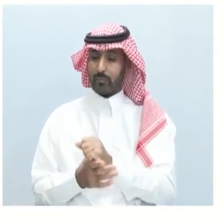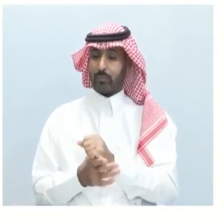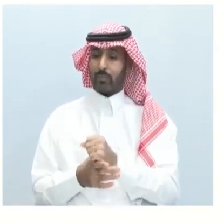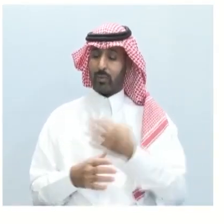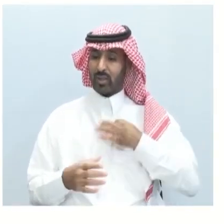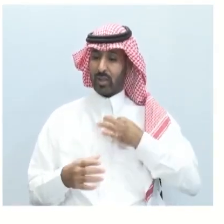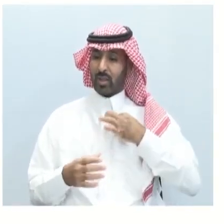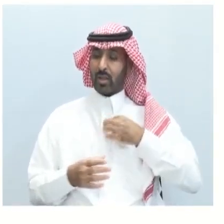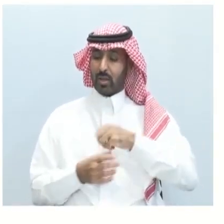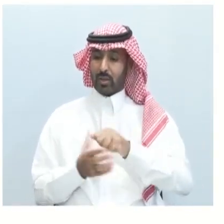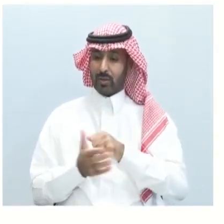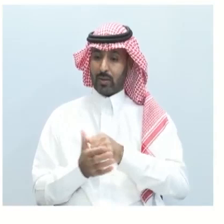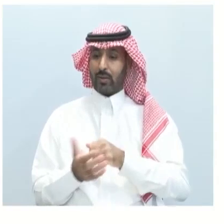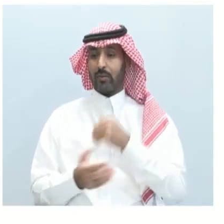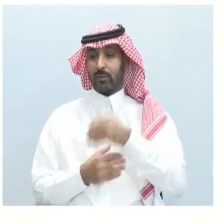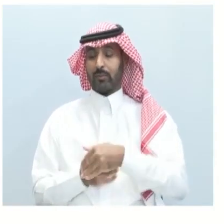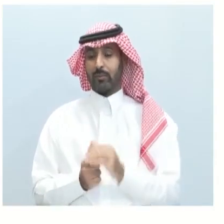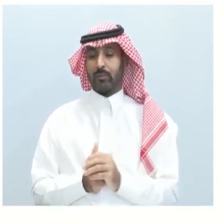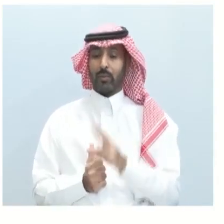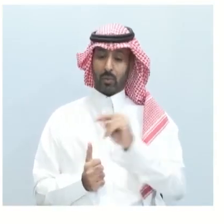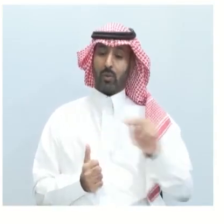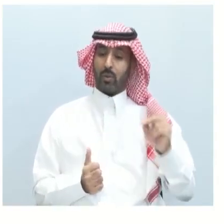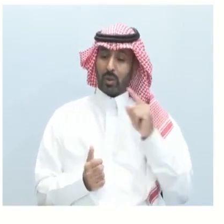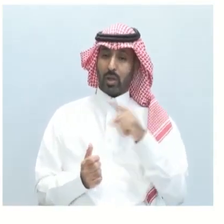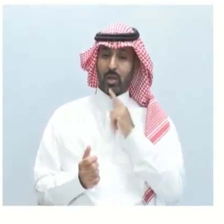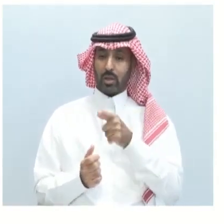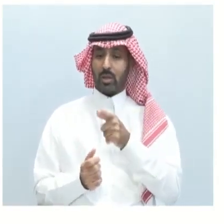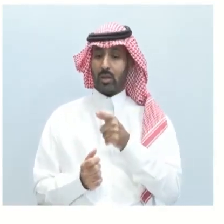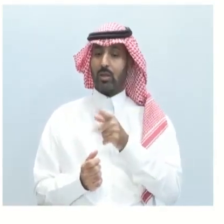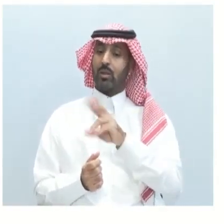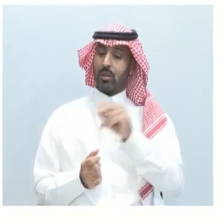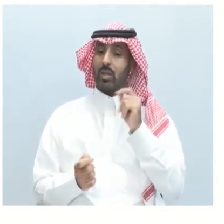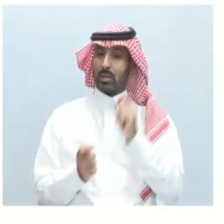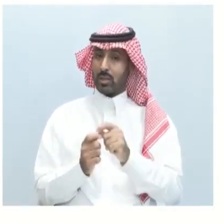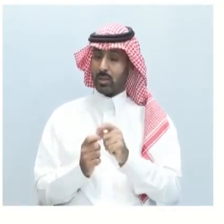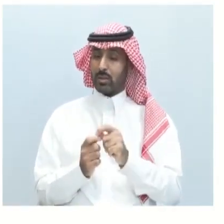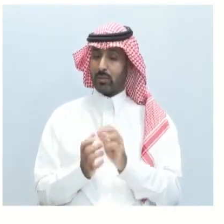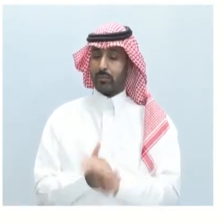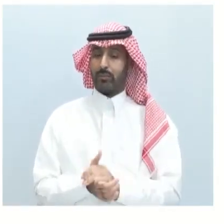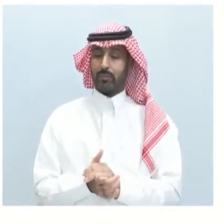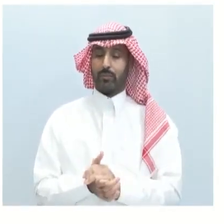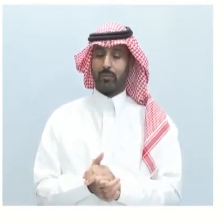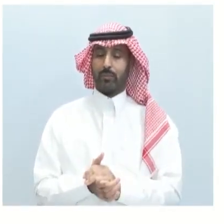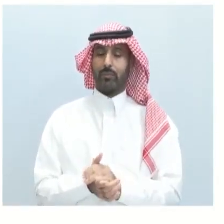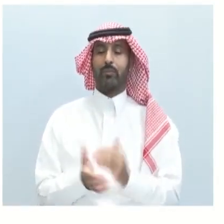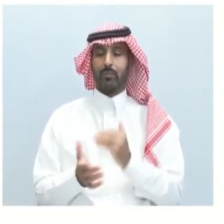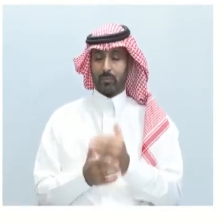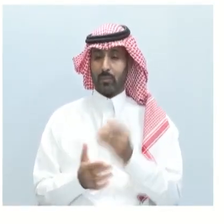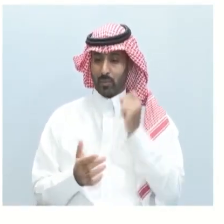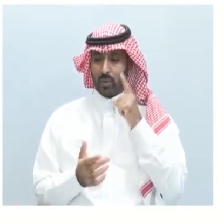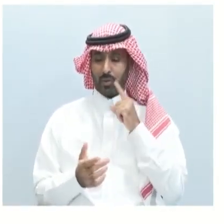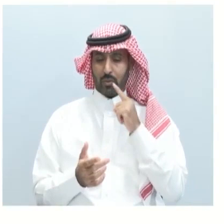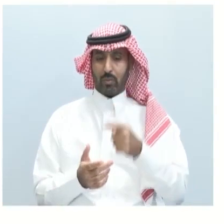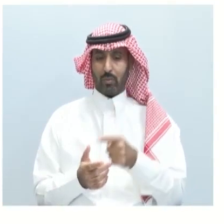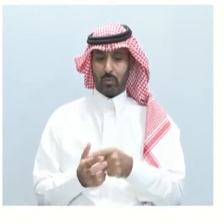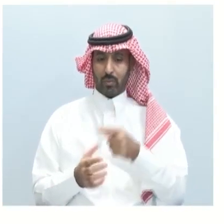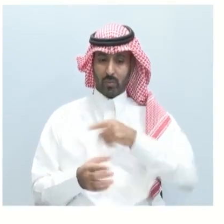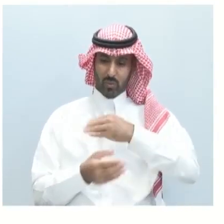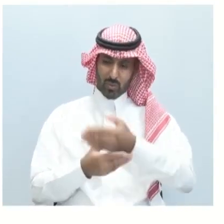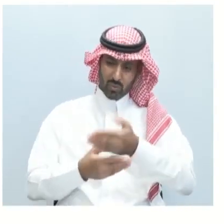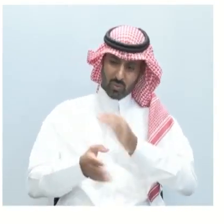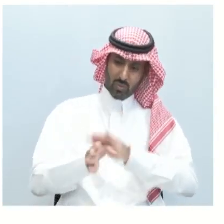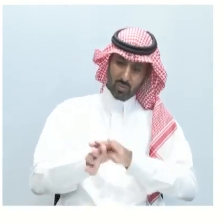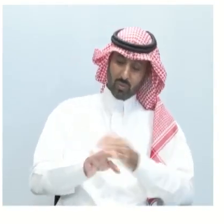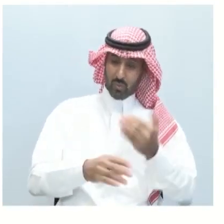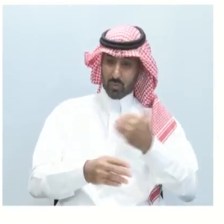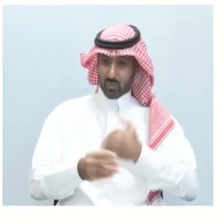We're on the same wavelength. I was just going to suggest that. I really don't like folding the